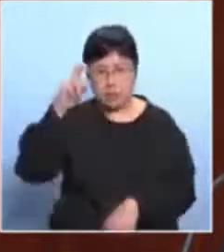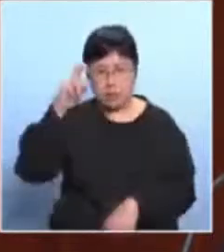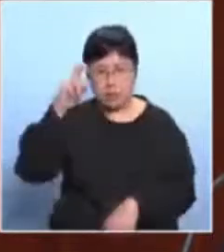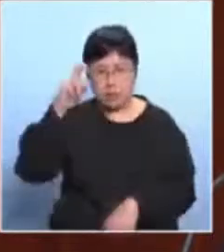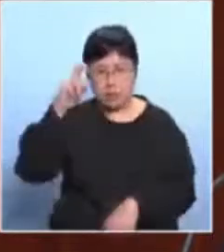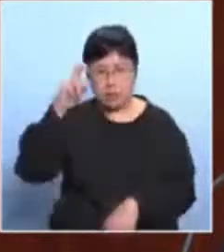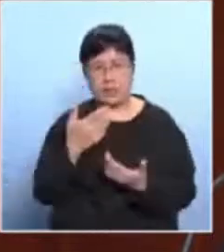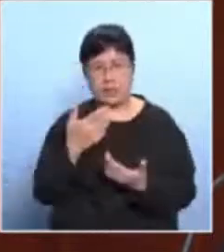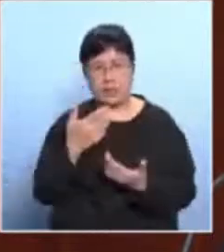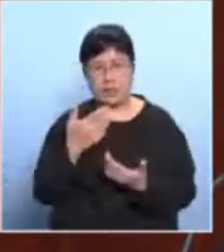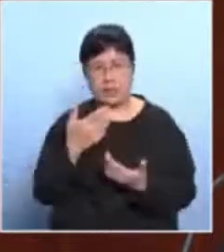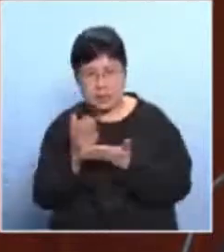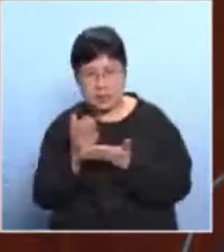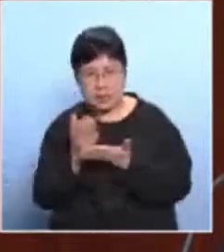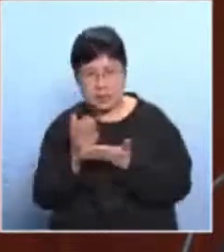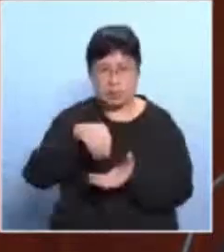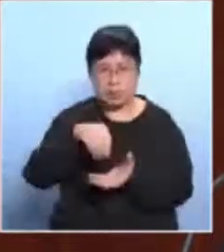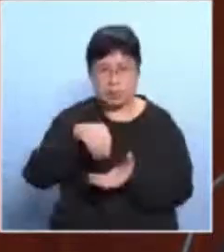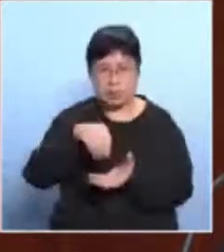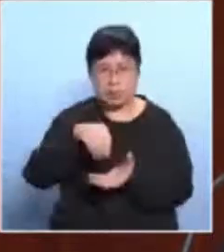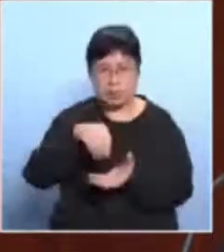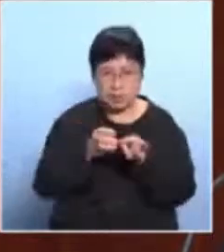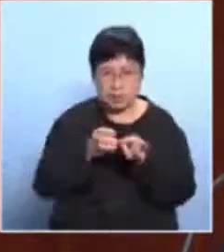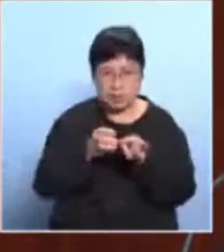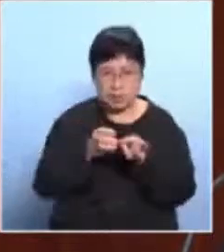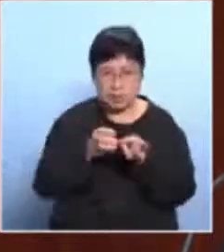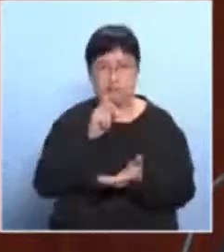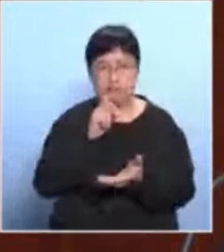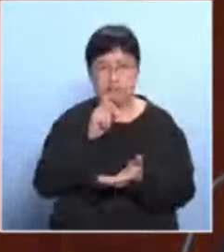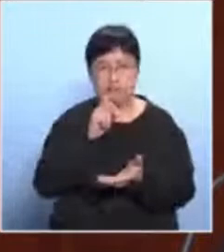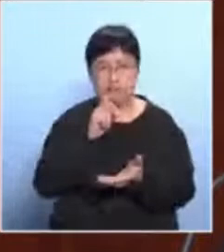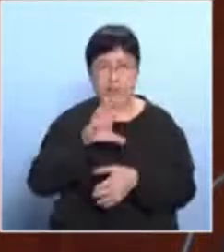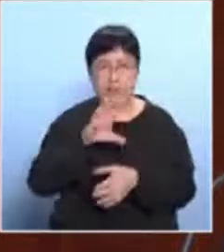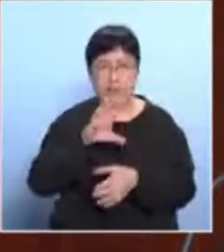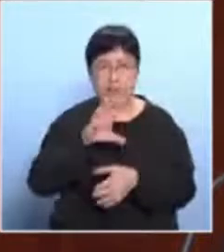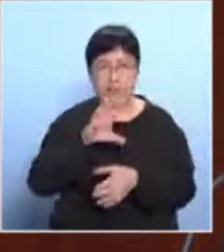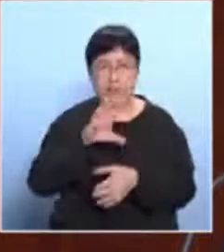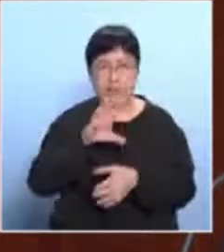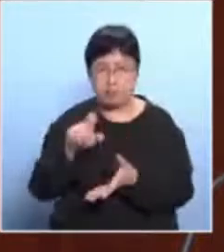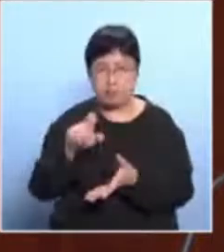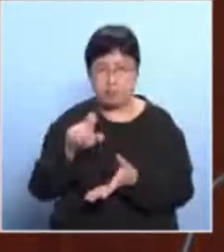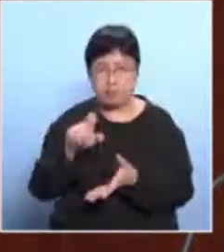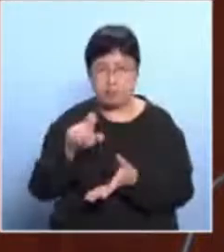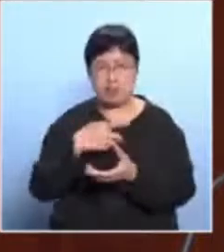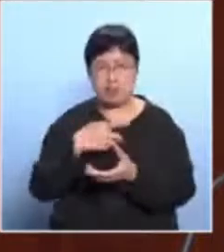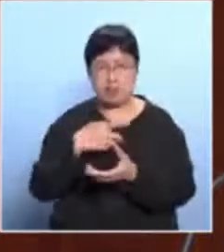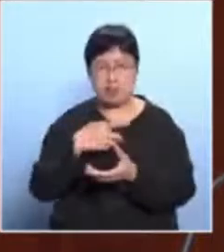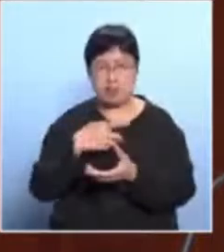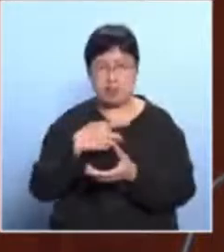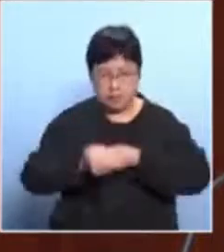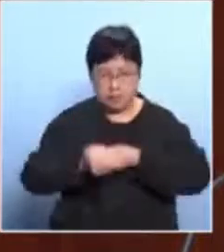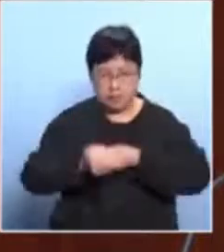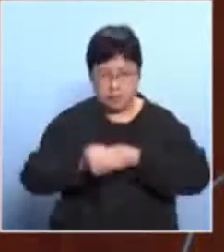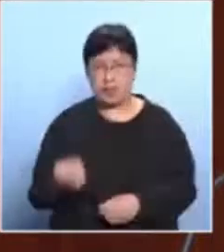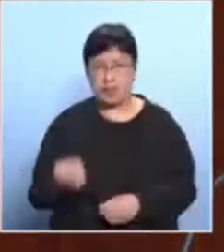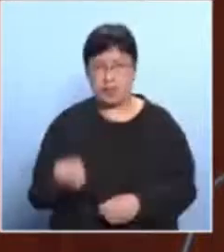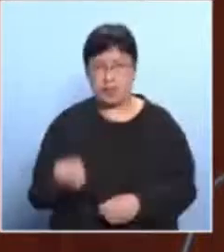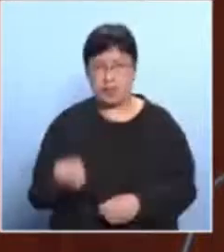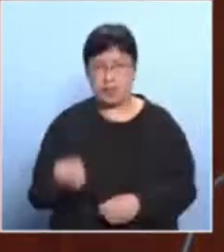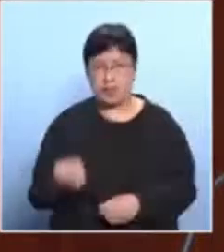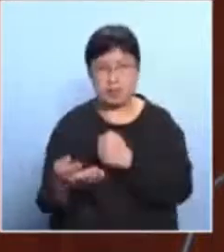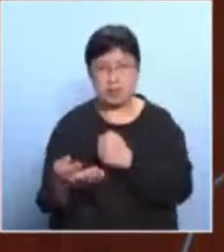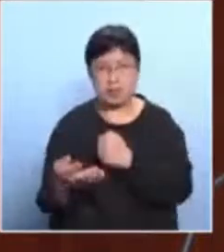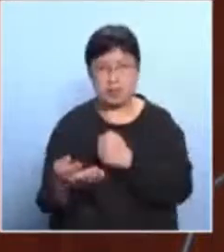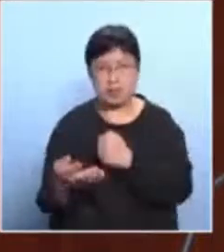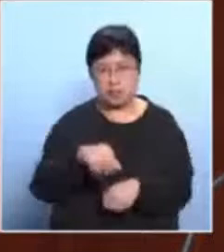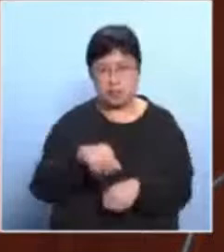Facilitating exchanges on data and samples, including clinical biological samples collected for research or trials. 4. Capitalizing on